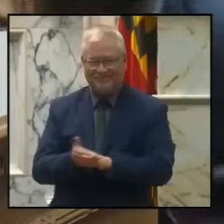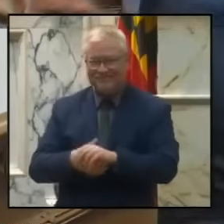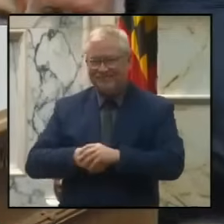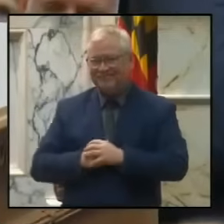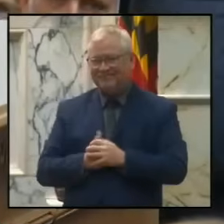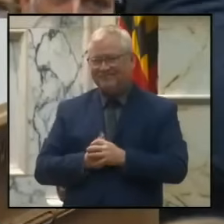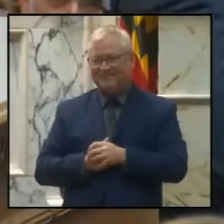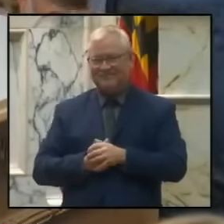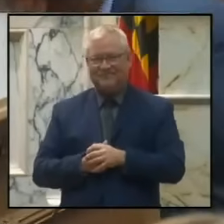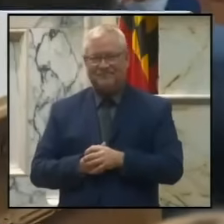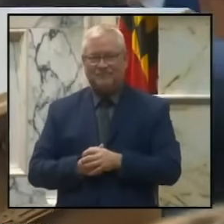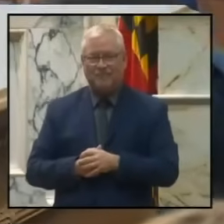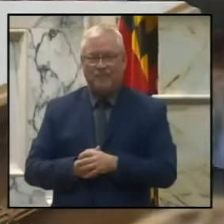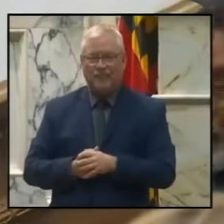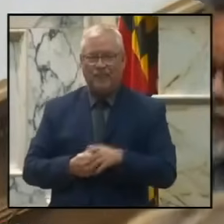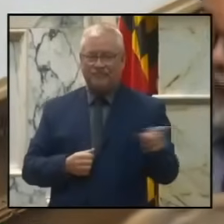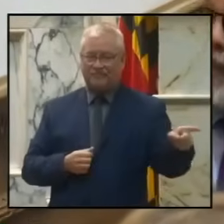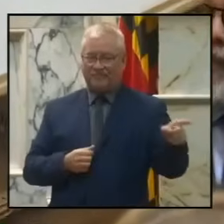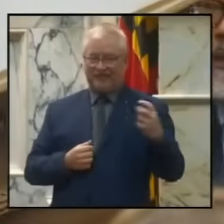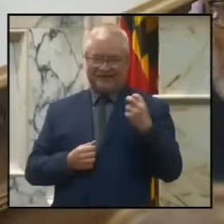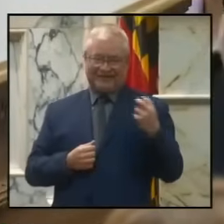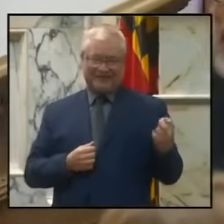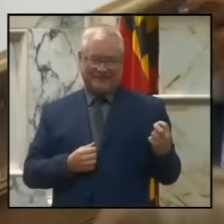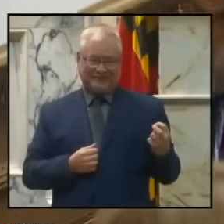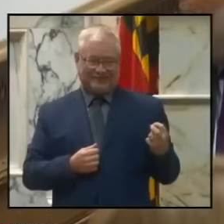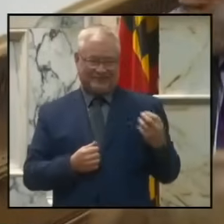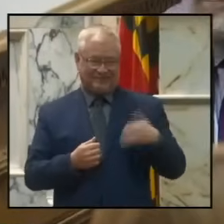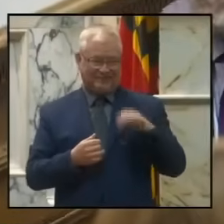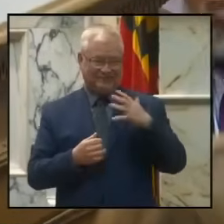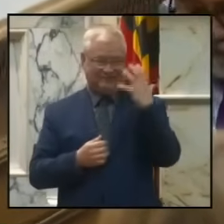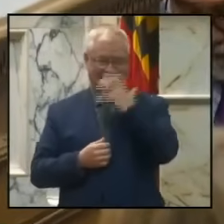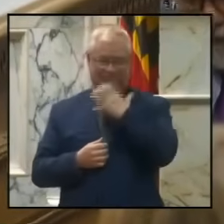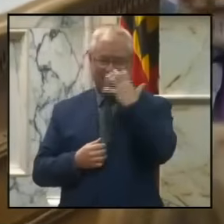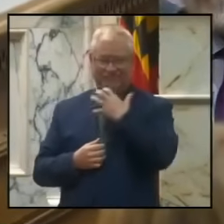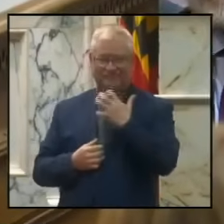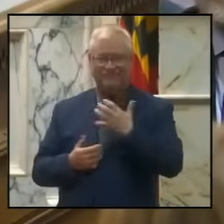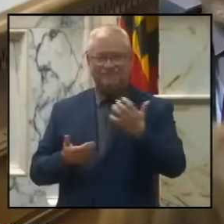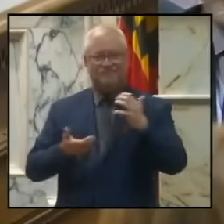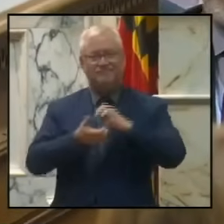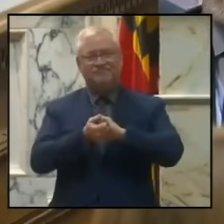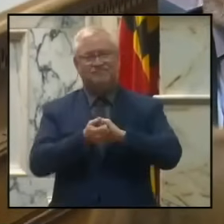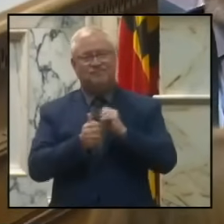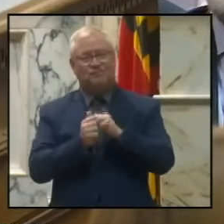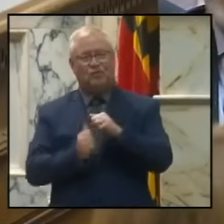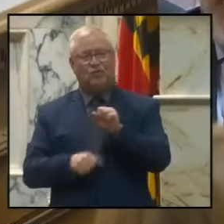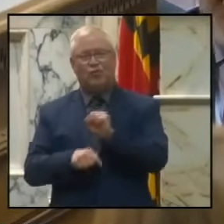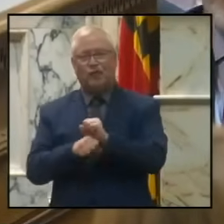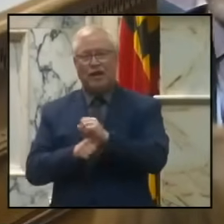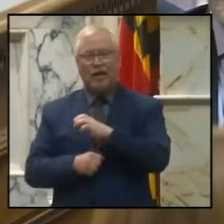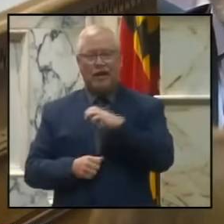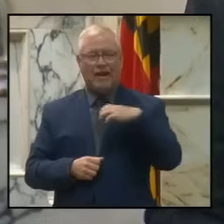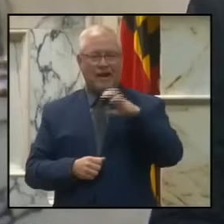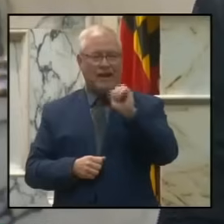He's sitting with his remarkable colleagues and our members of the cabinet. This is quite the first day, Harry.